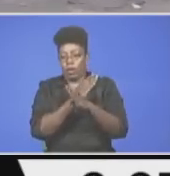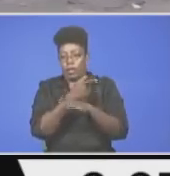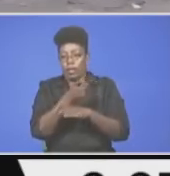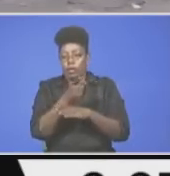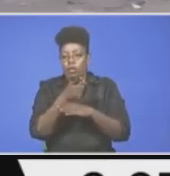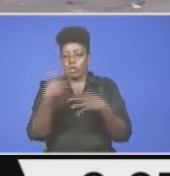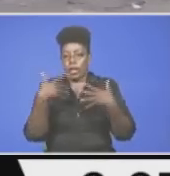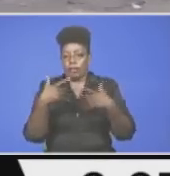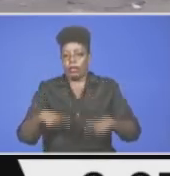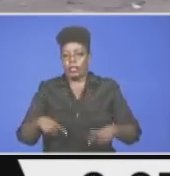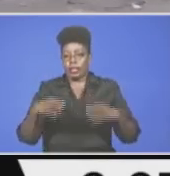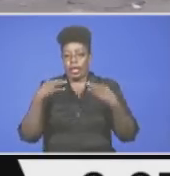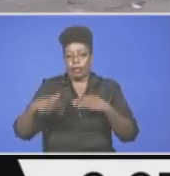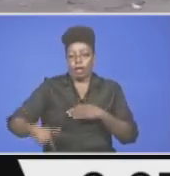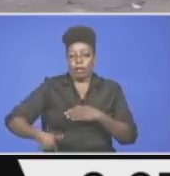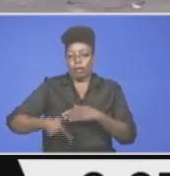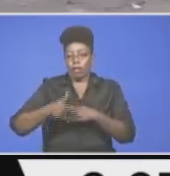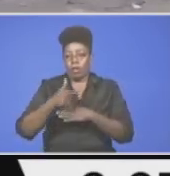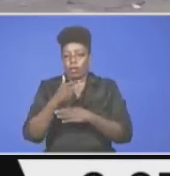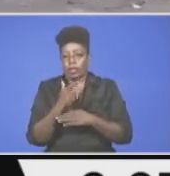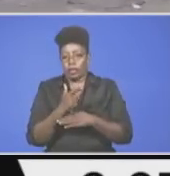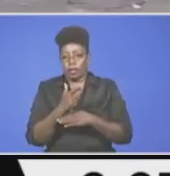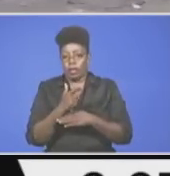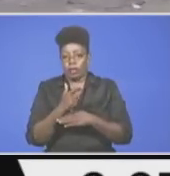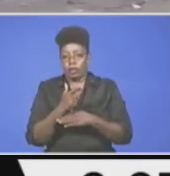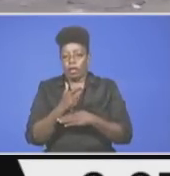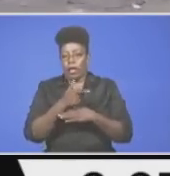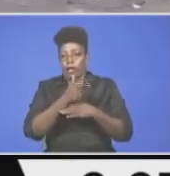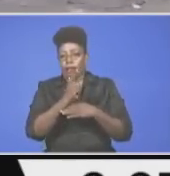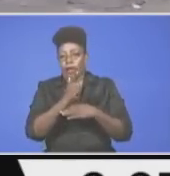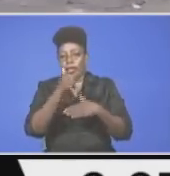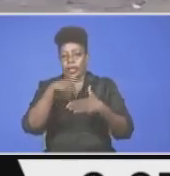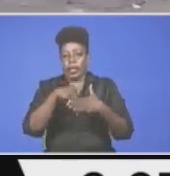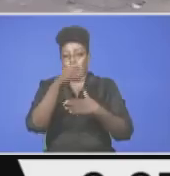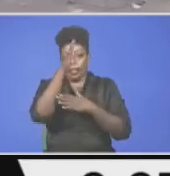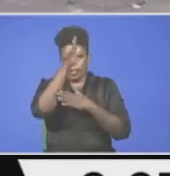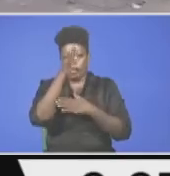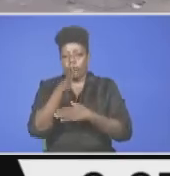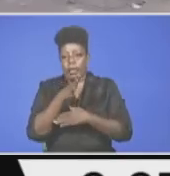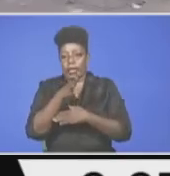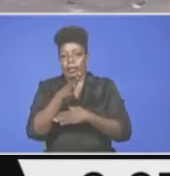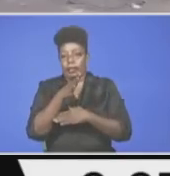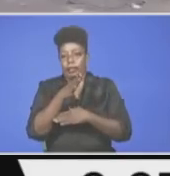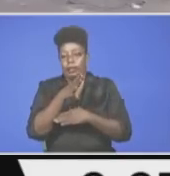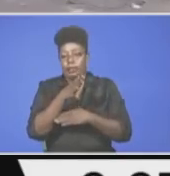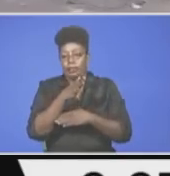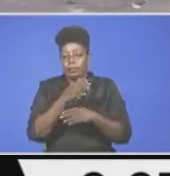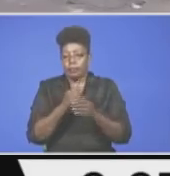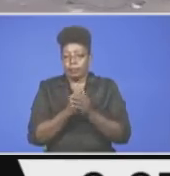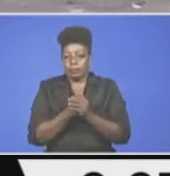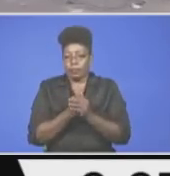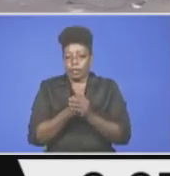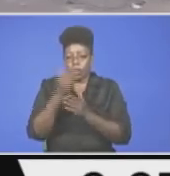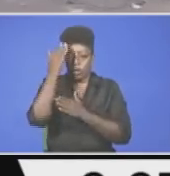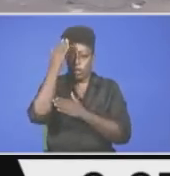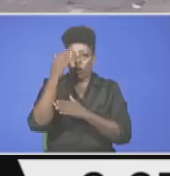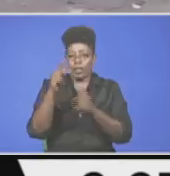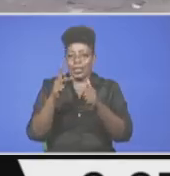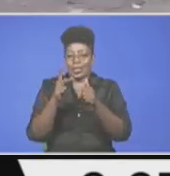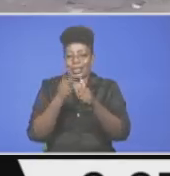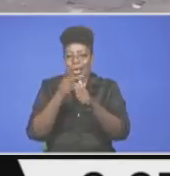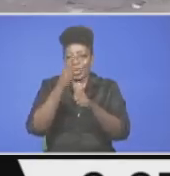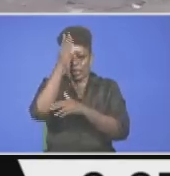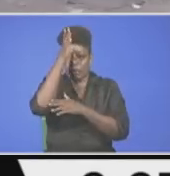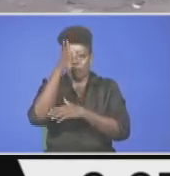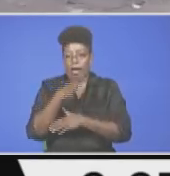his life, pulled his service weapon, discharged it in their direction, hitting the driver. We know that the second man was